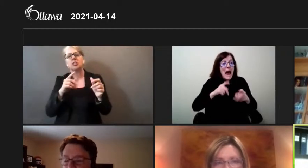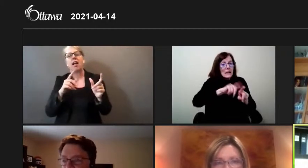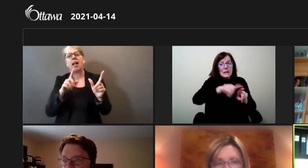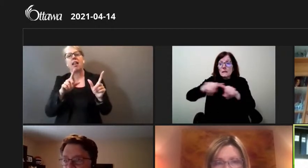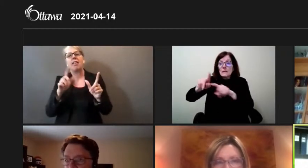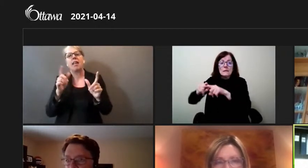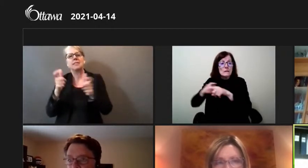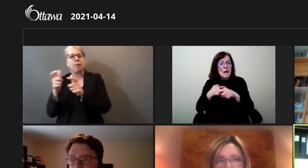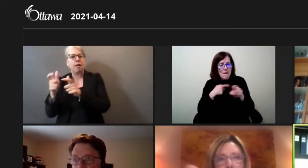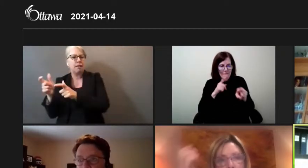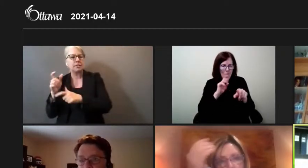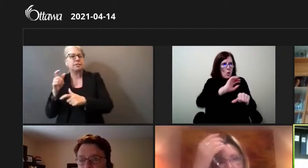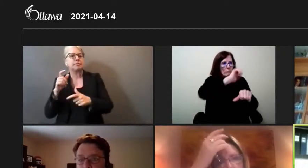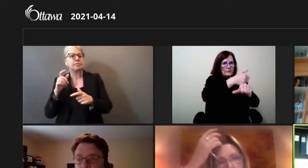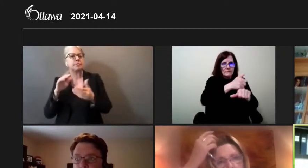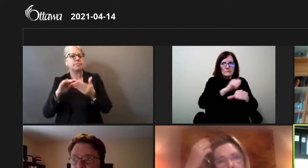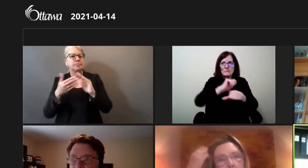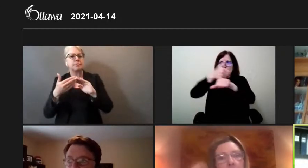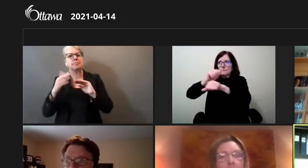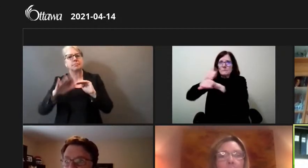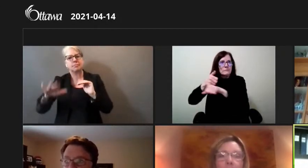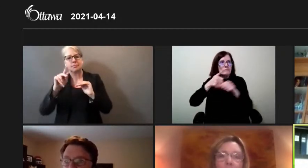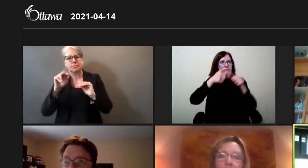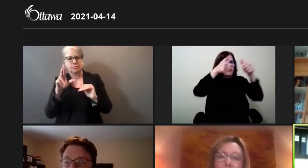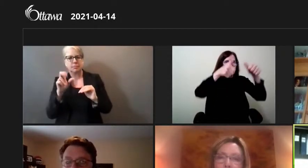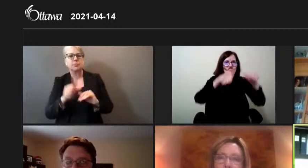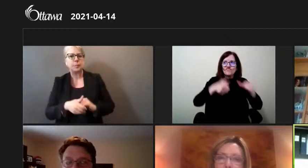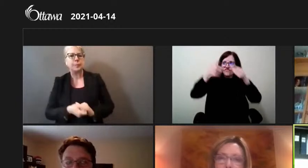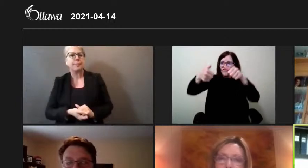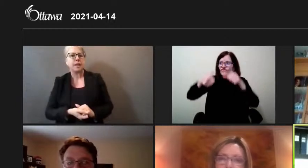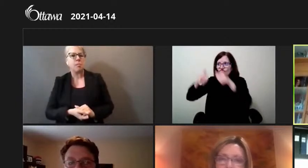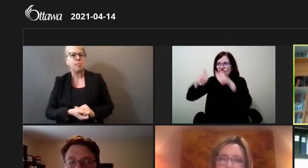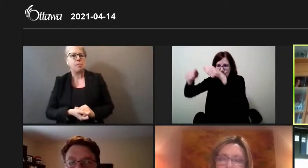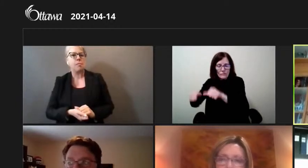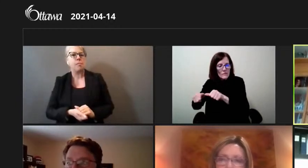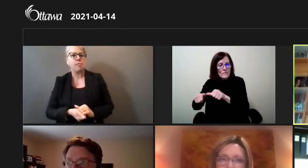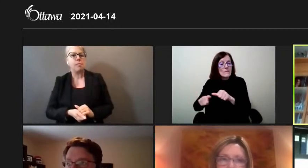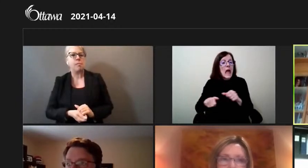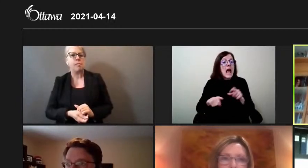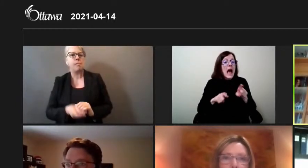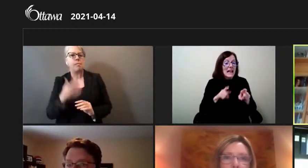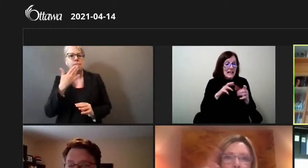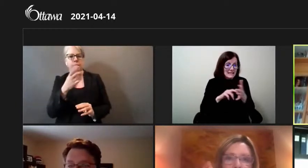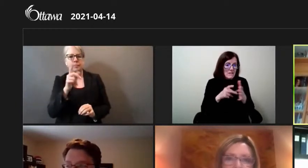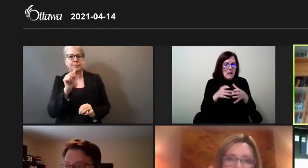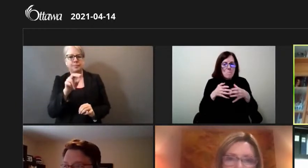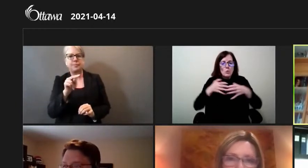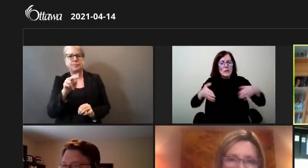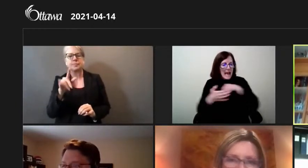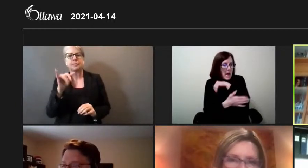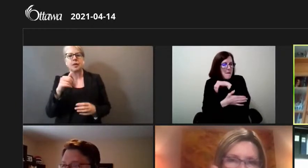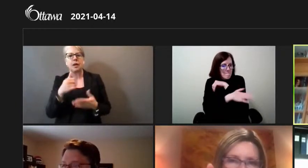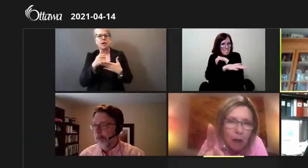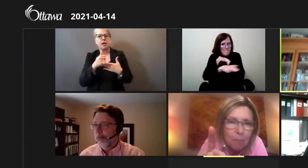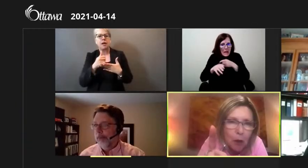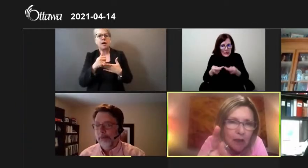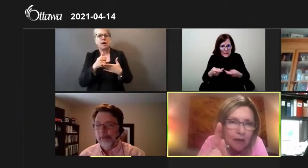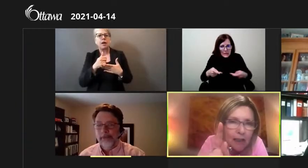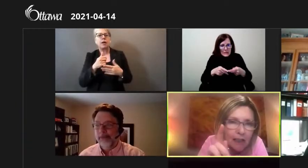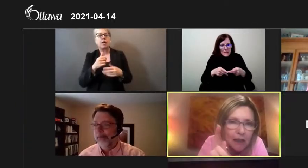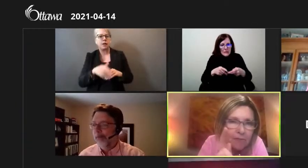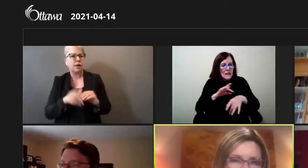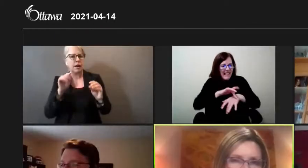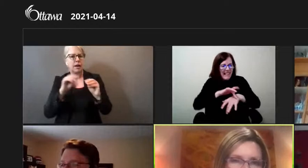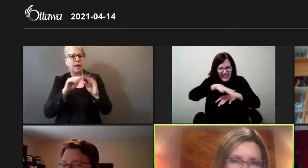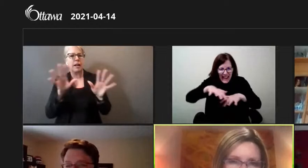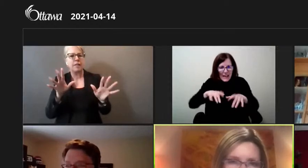to neighborhood parks and such. Thank you, Dan. That question put you past your 5 minutes. Can